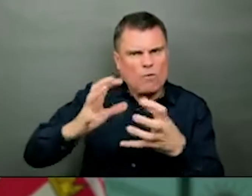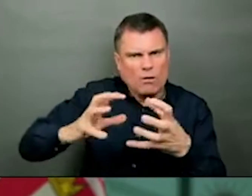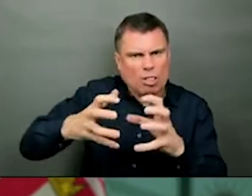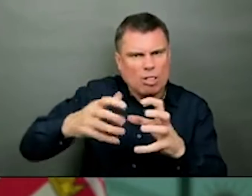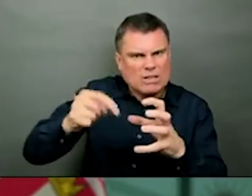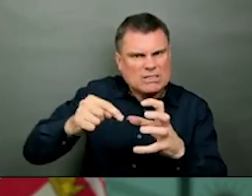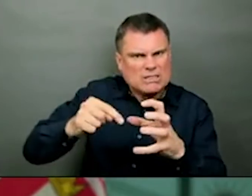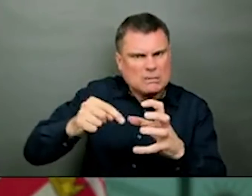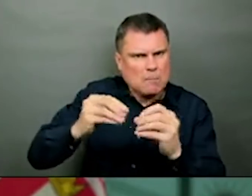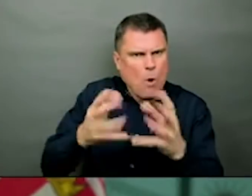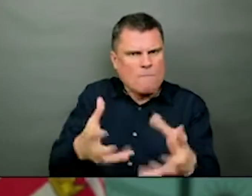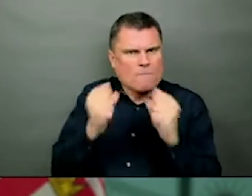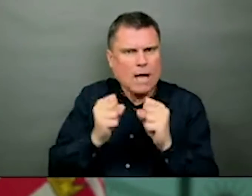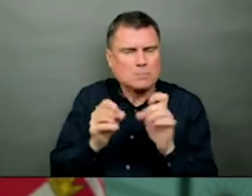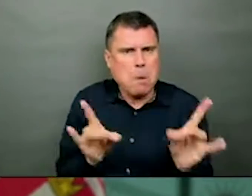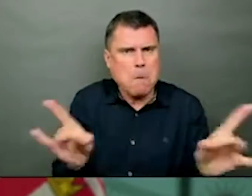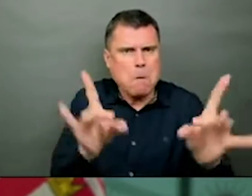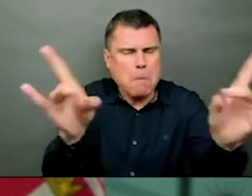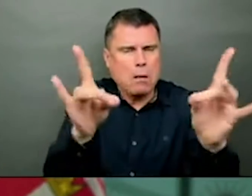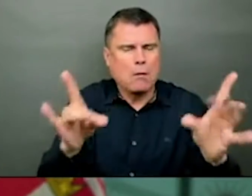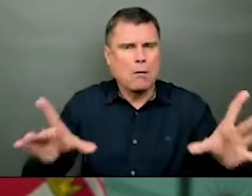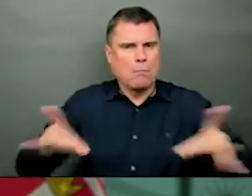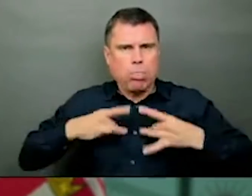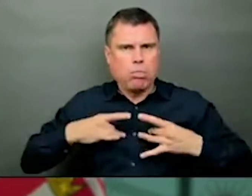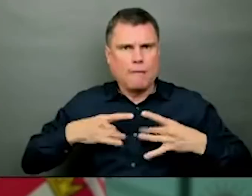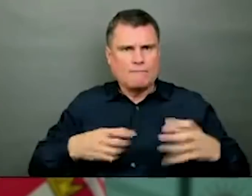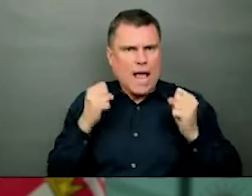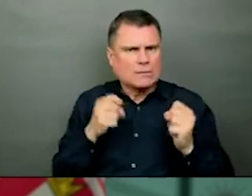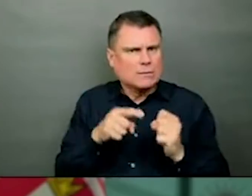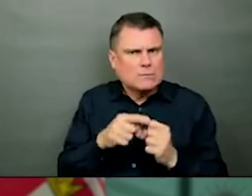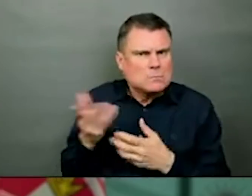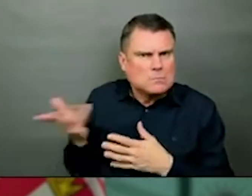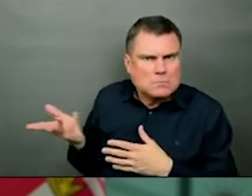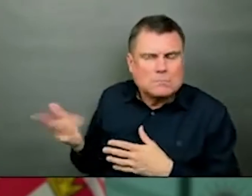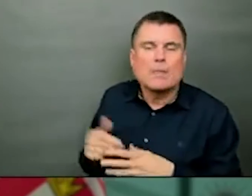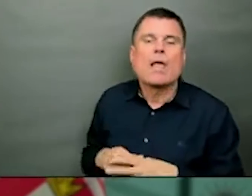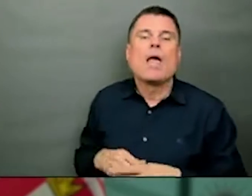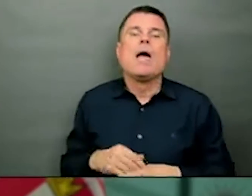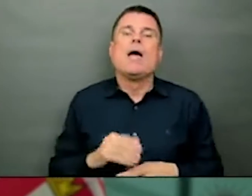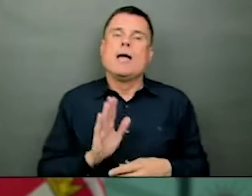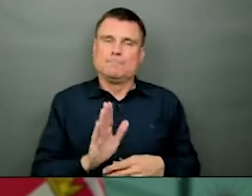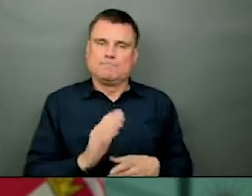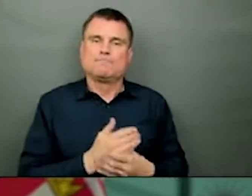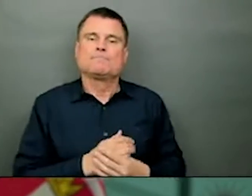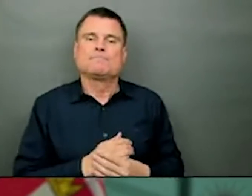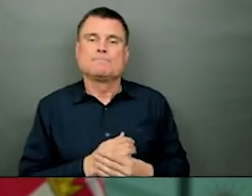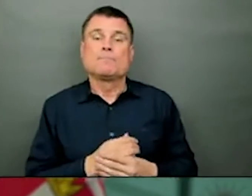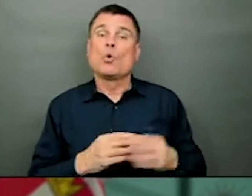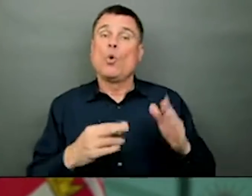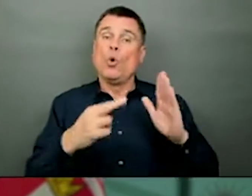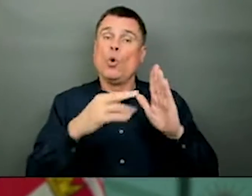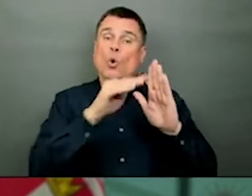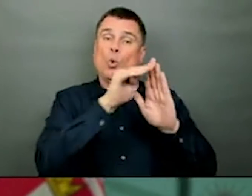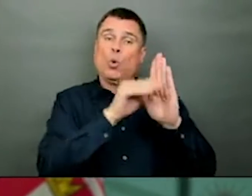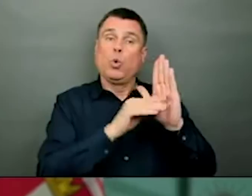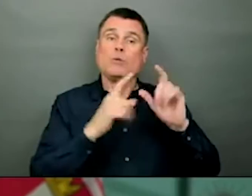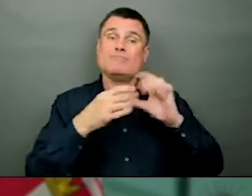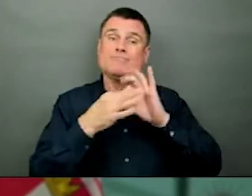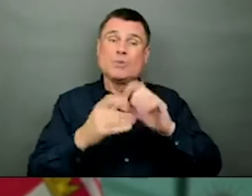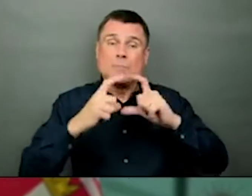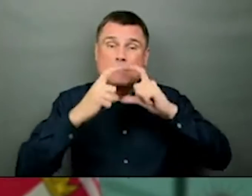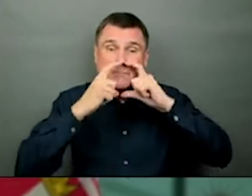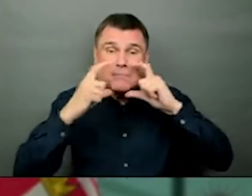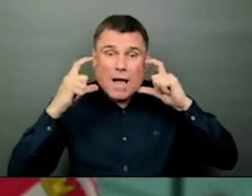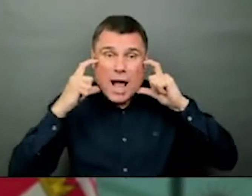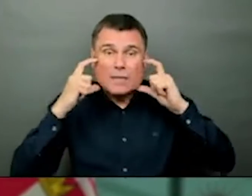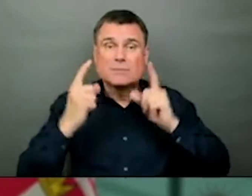are different in a variant. And what that means, that is there a longer incubation period? Is there a longer infectious period? In fact, there's no indication